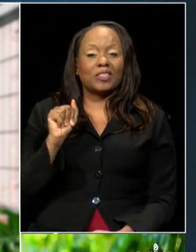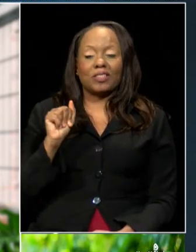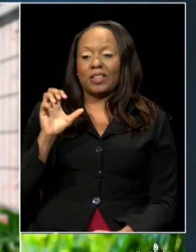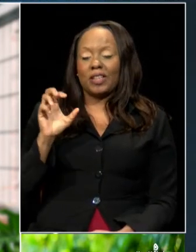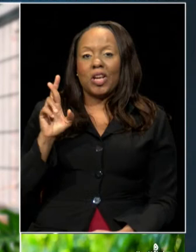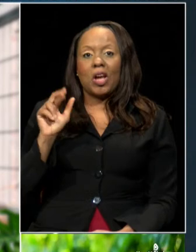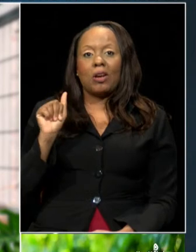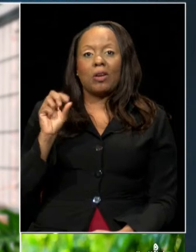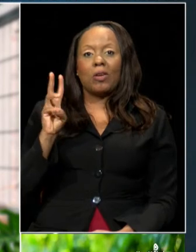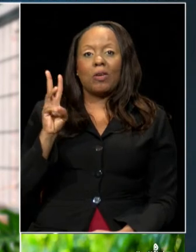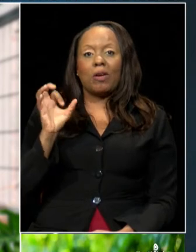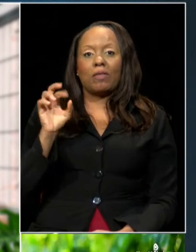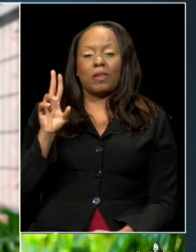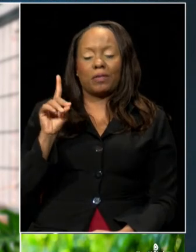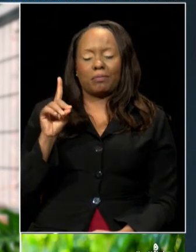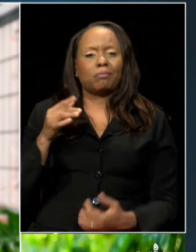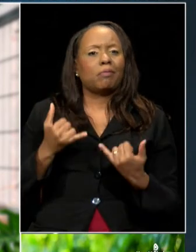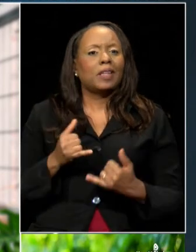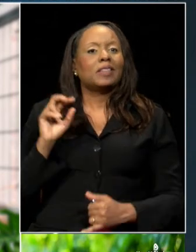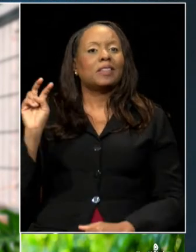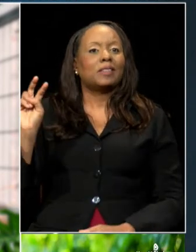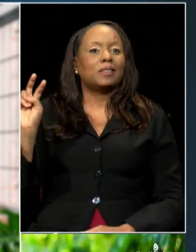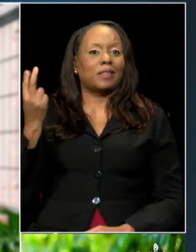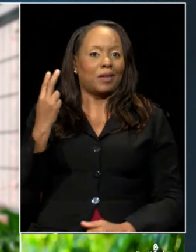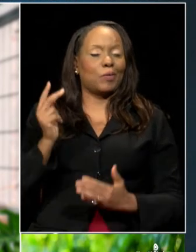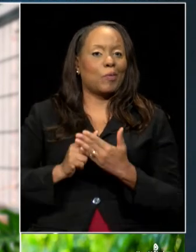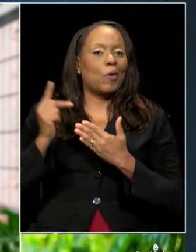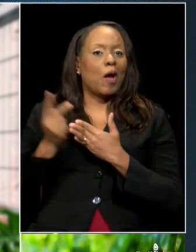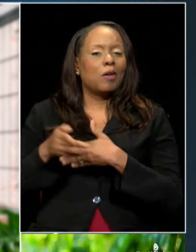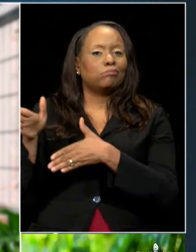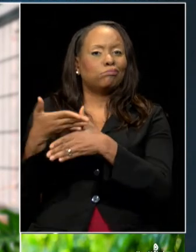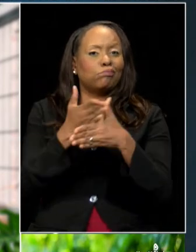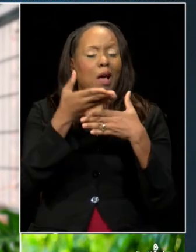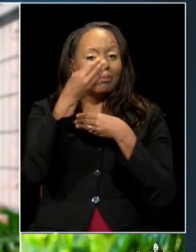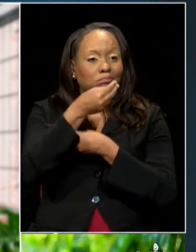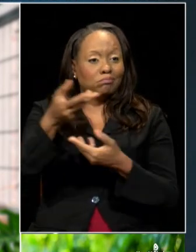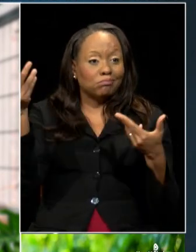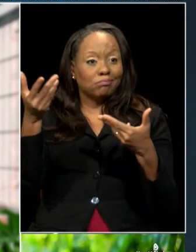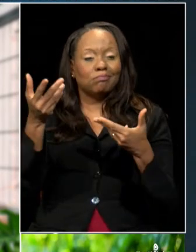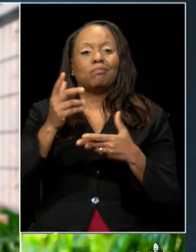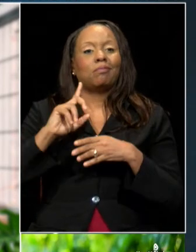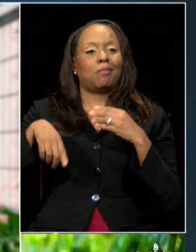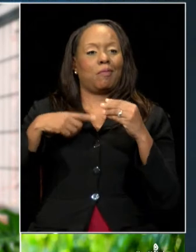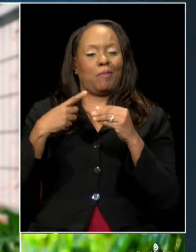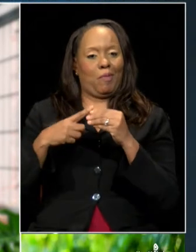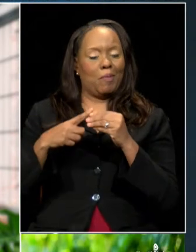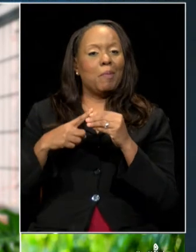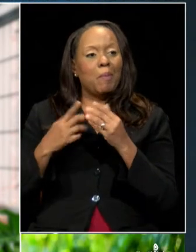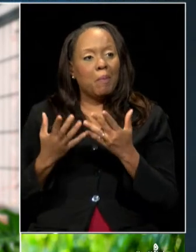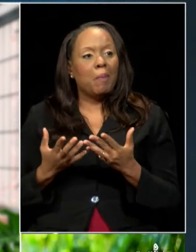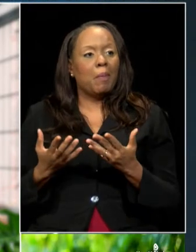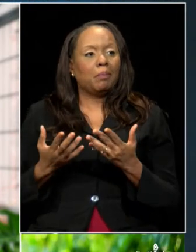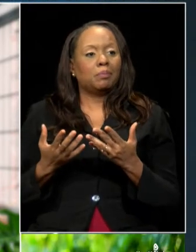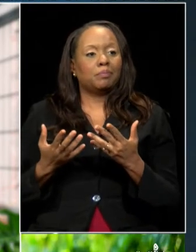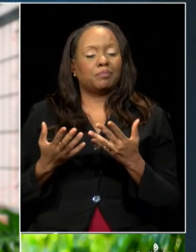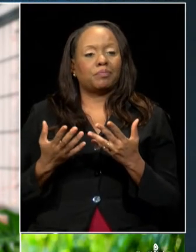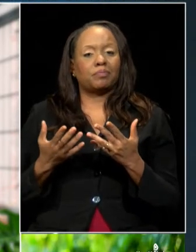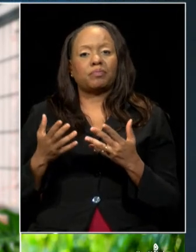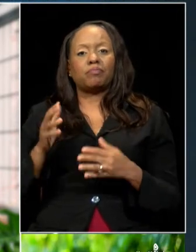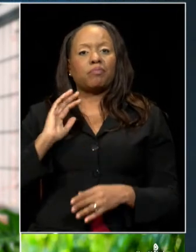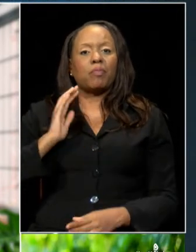in the series, where we look forward to sharing information with you as we tackle at a national level the